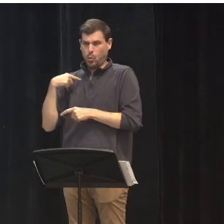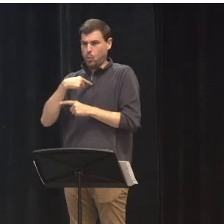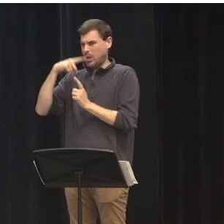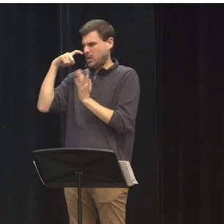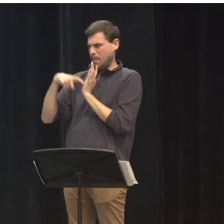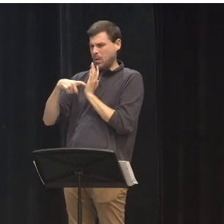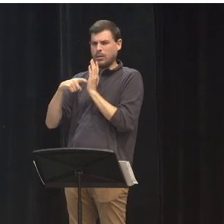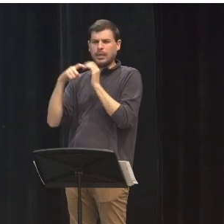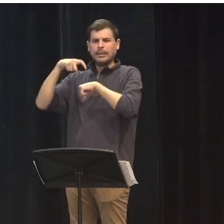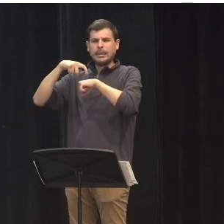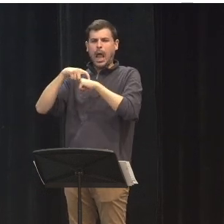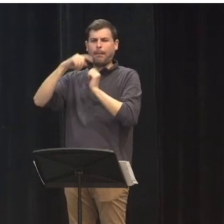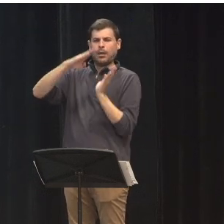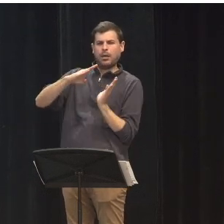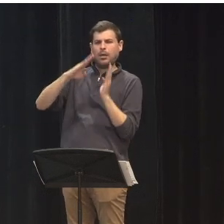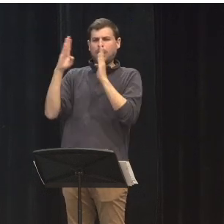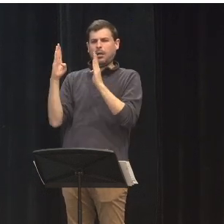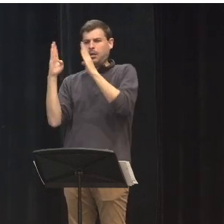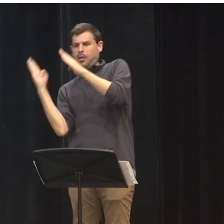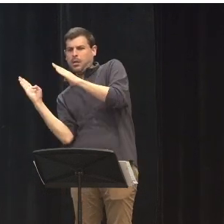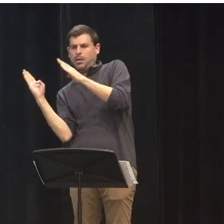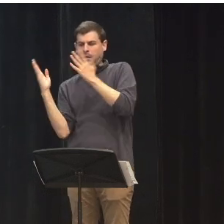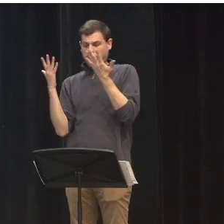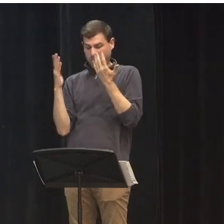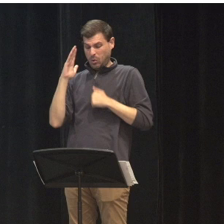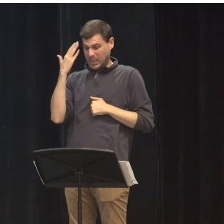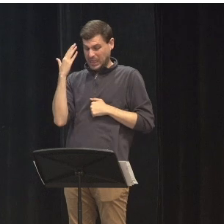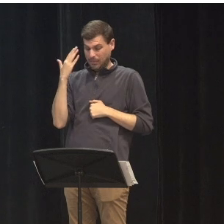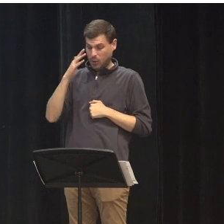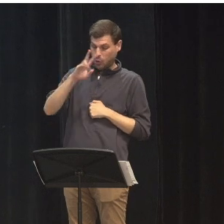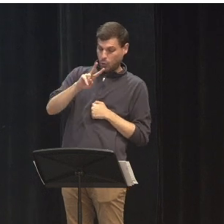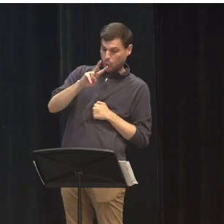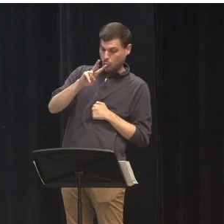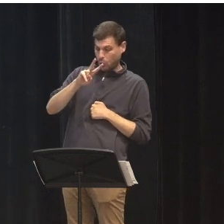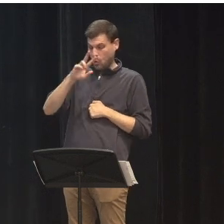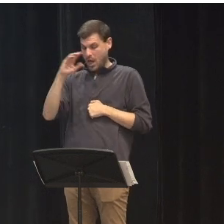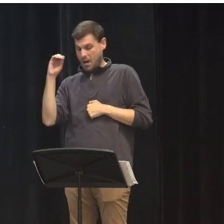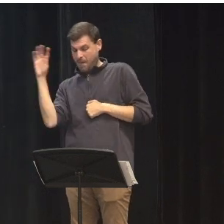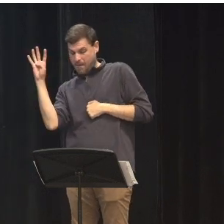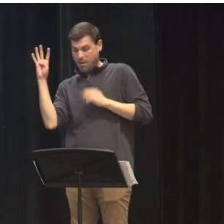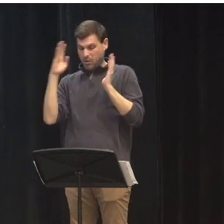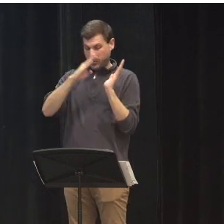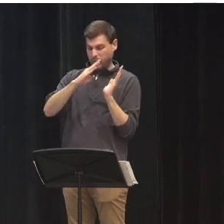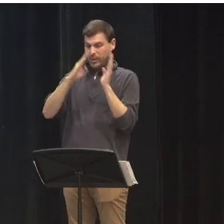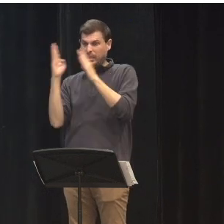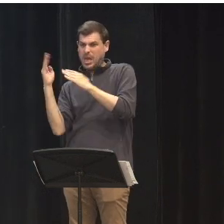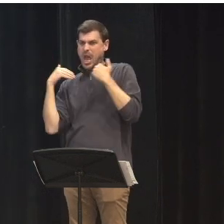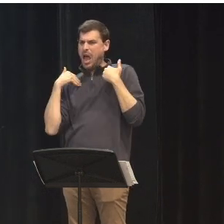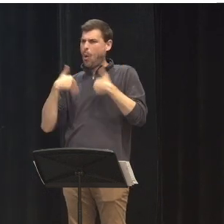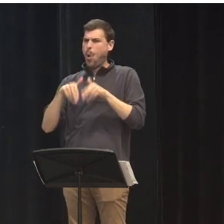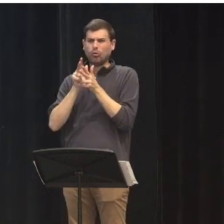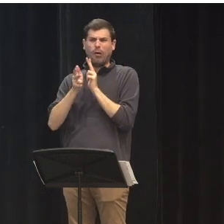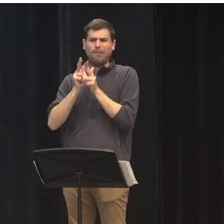impacts at 2 in the morning and 4 in the afternoon. There's two peaks, essentially, with construction worker